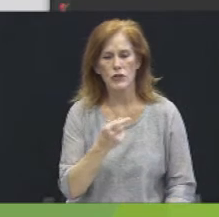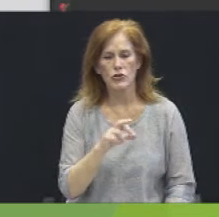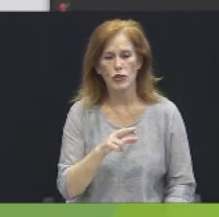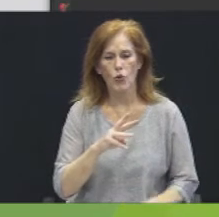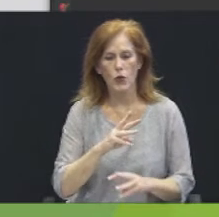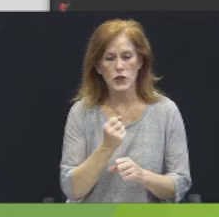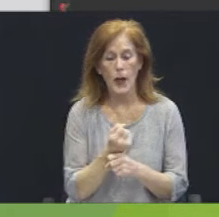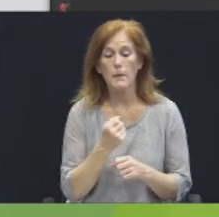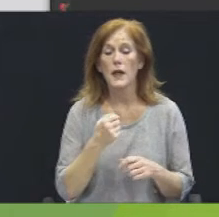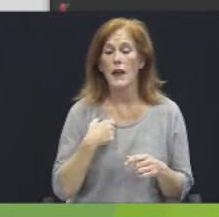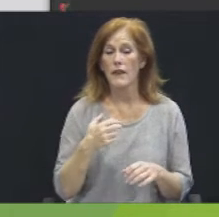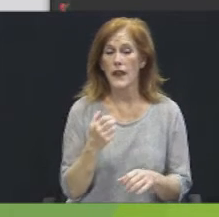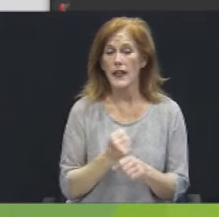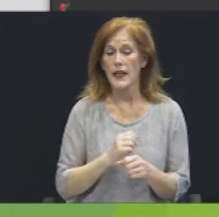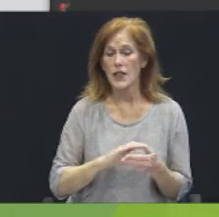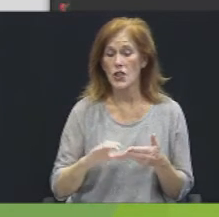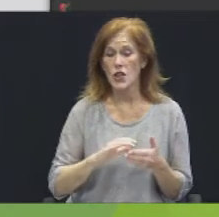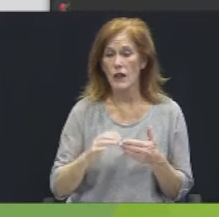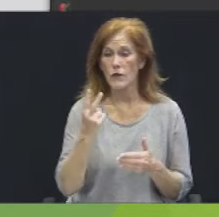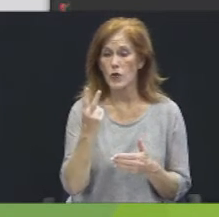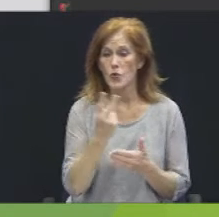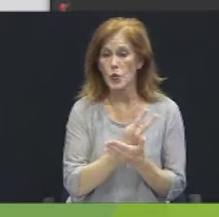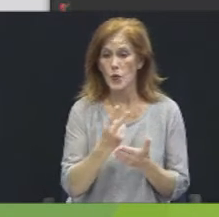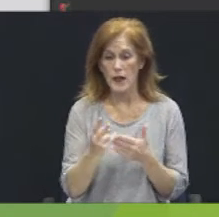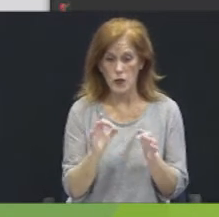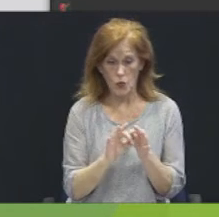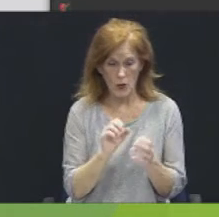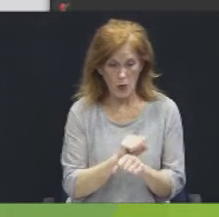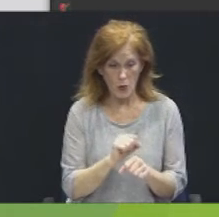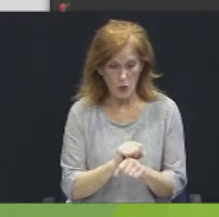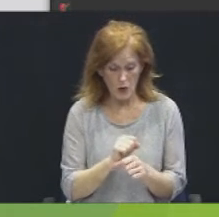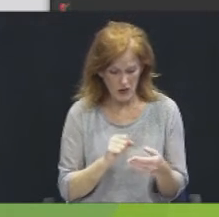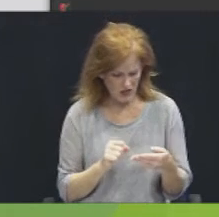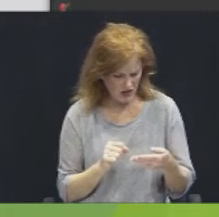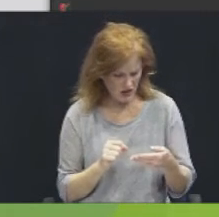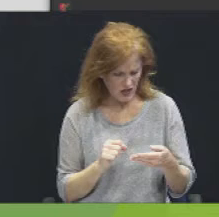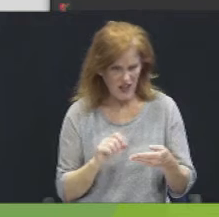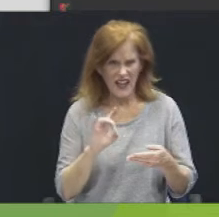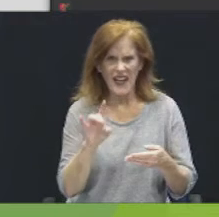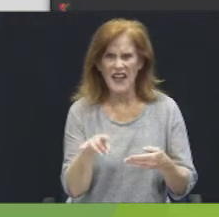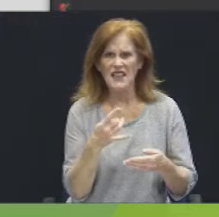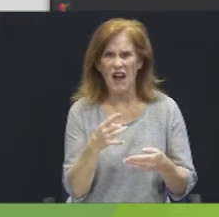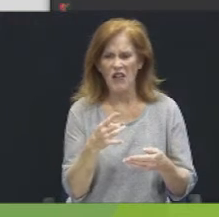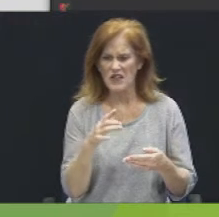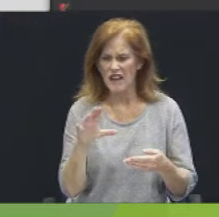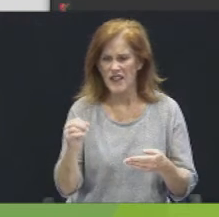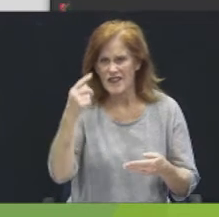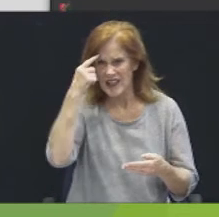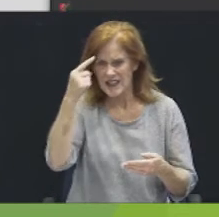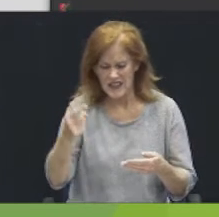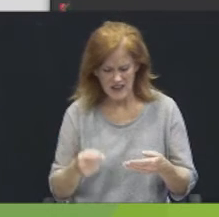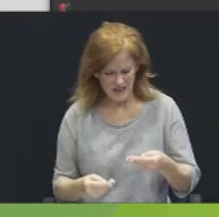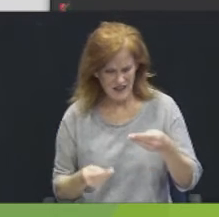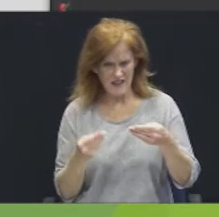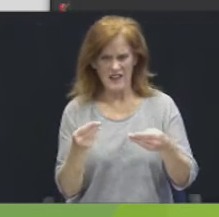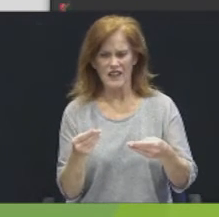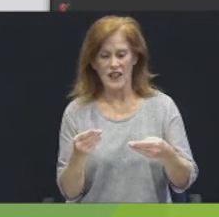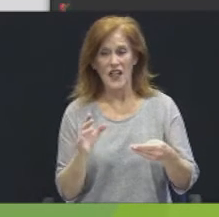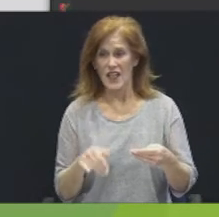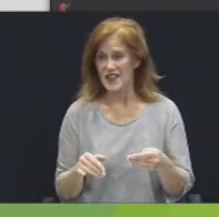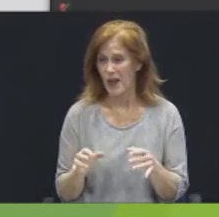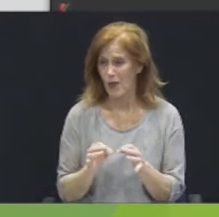a check for 2 weeks worth of work that's $8.50. So is that really worth it